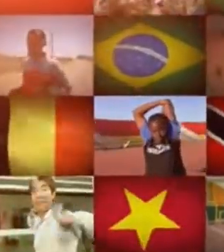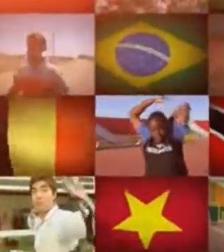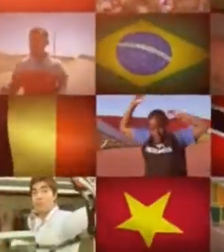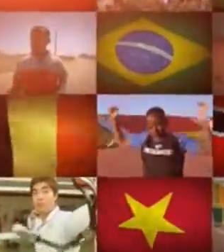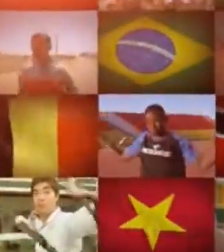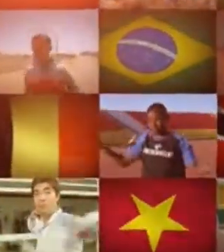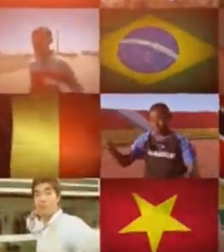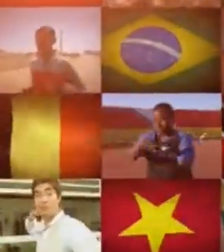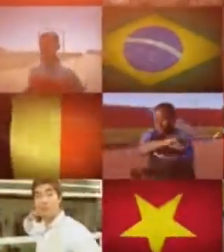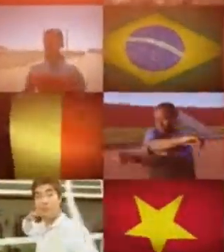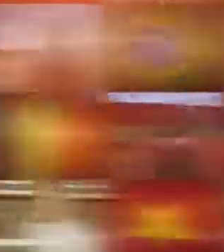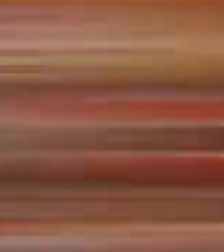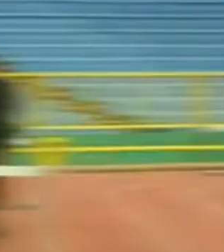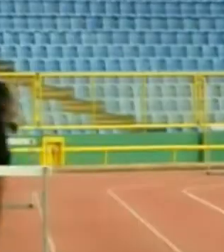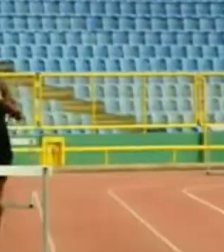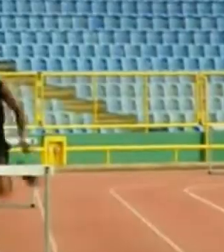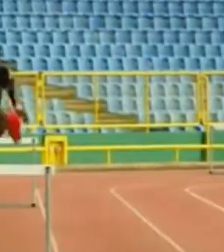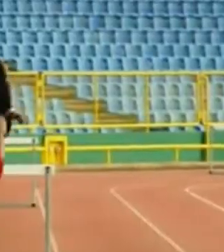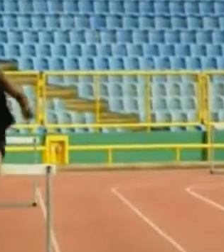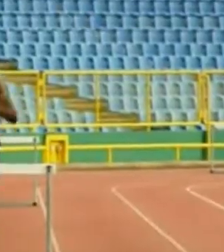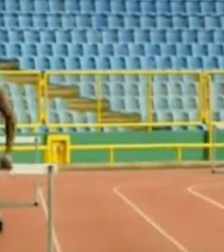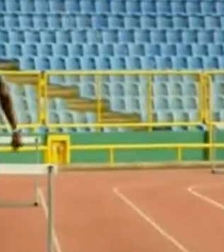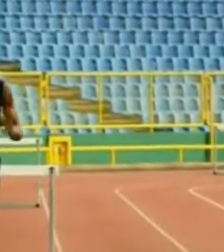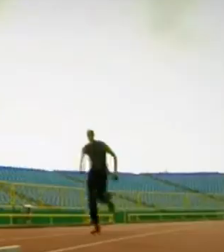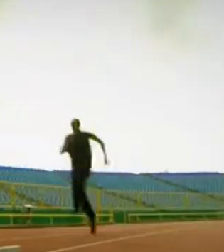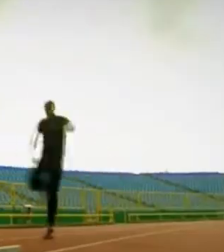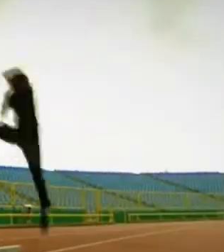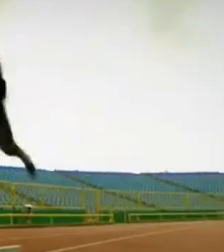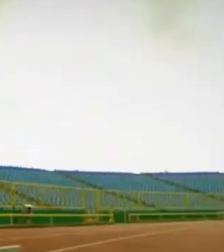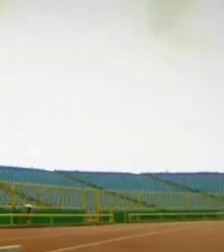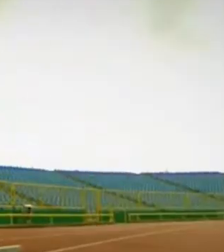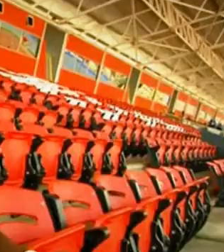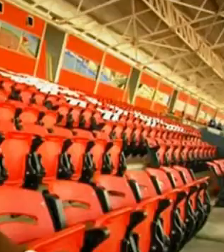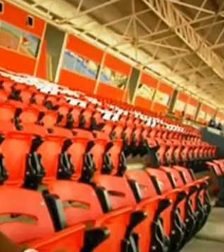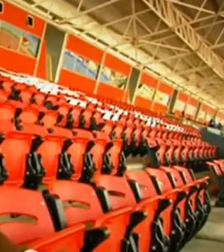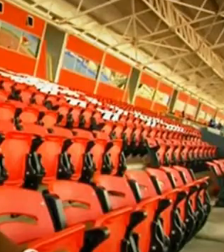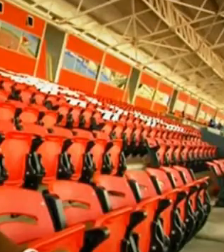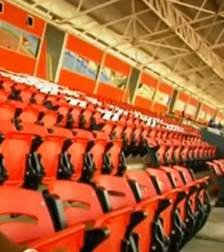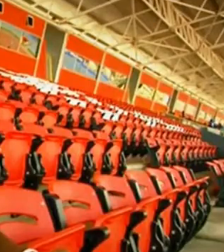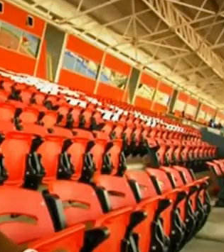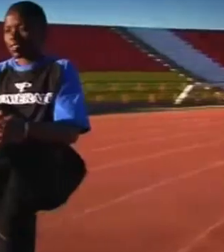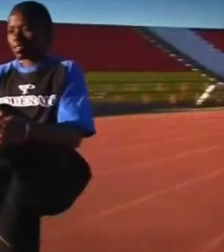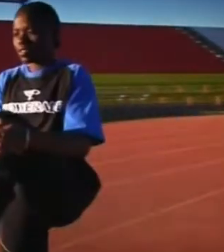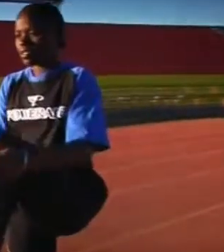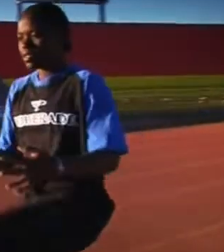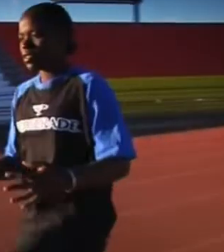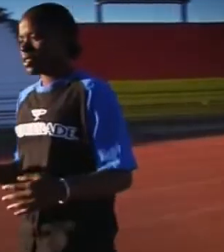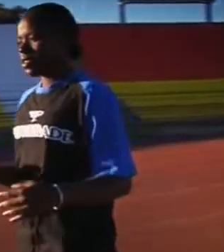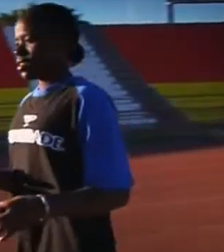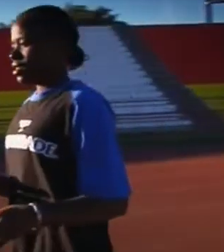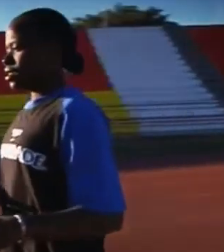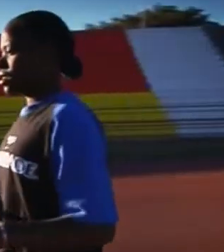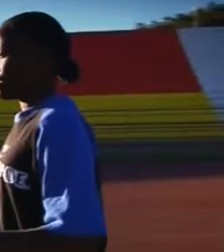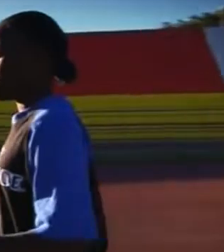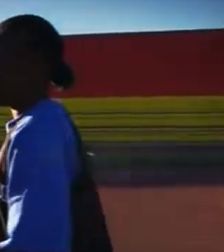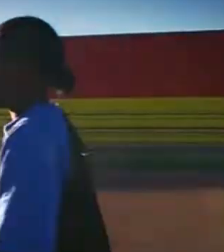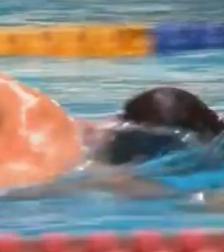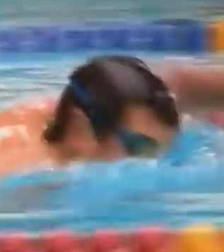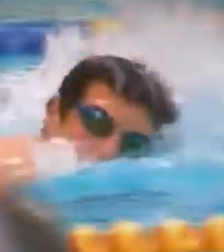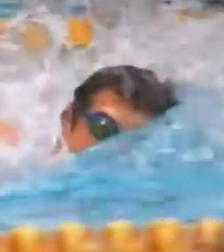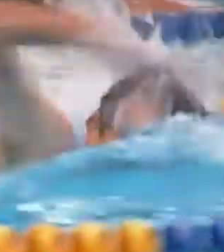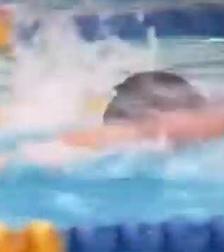46 athletes, 23 countries, and one dream. My dream for me is to get that Olympic gold. That's the greatest thing that anyone can